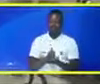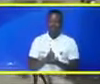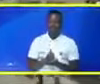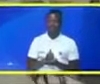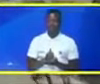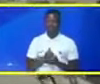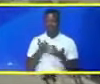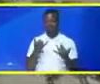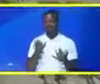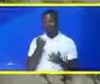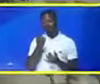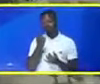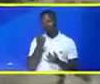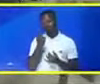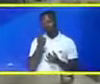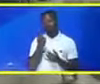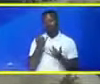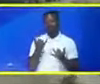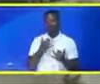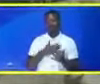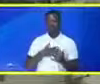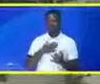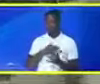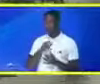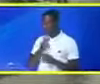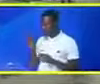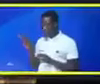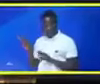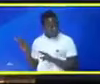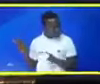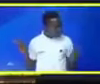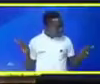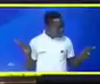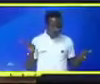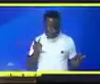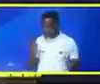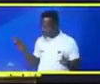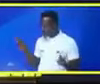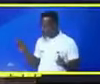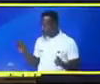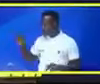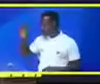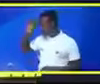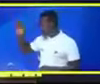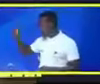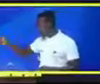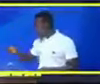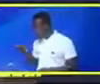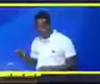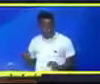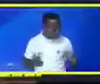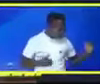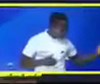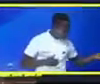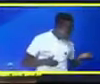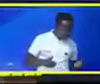Is it all right if I ask you to look left and right and give someone a warm salutation tonight? Go ahead.